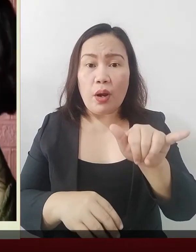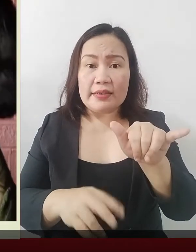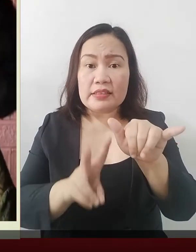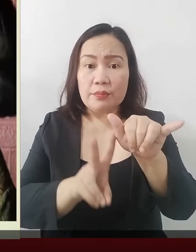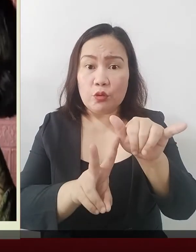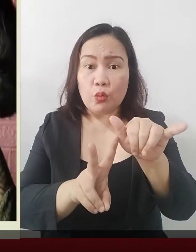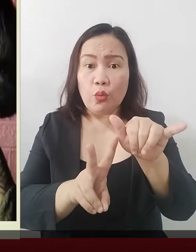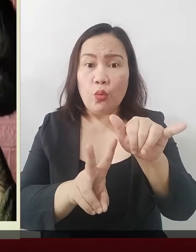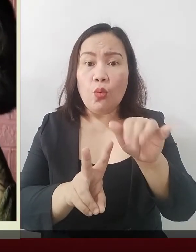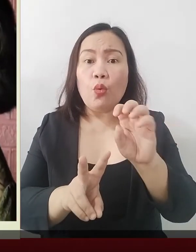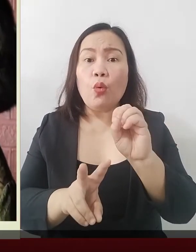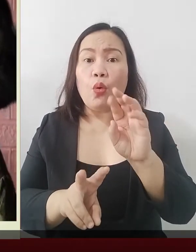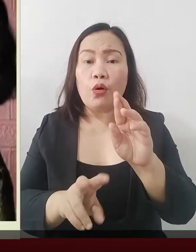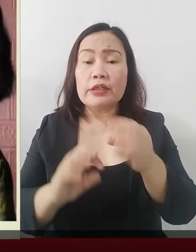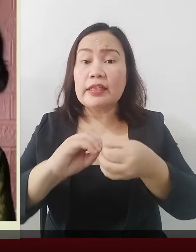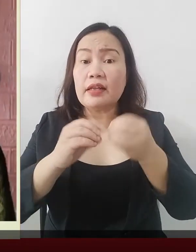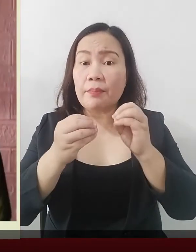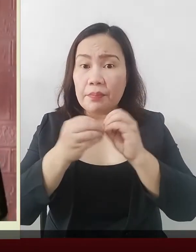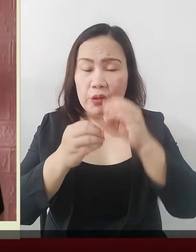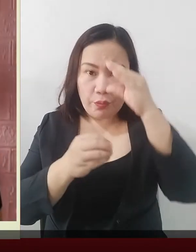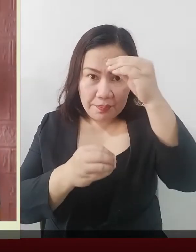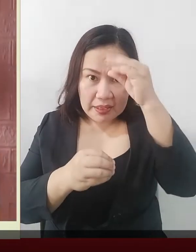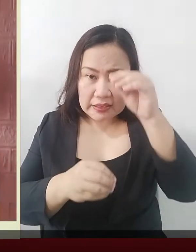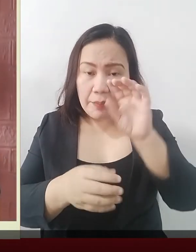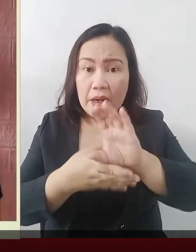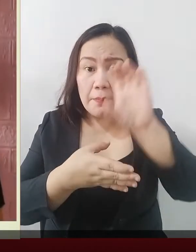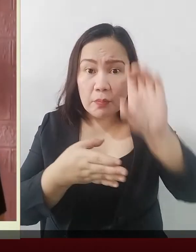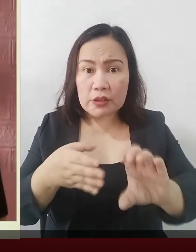y sub 2.